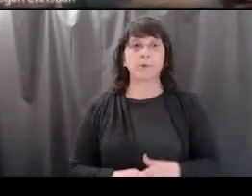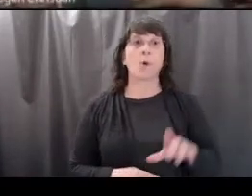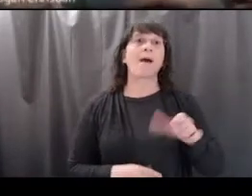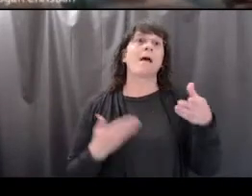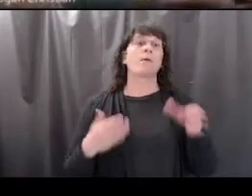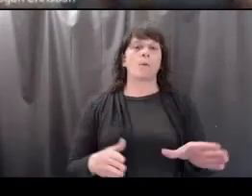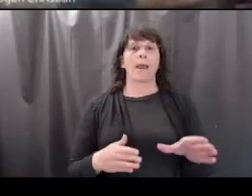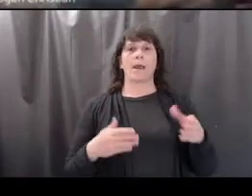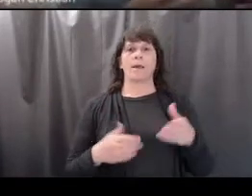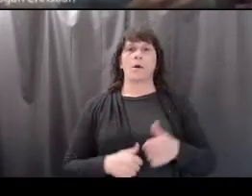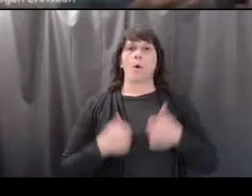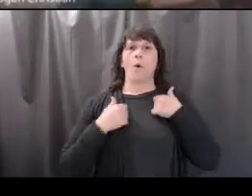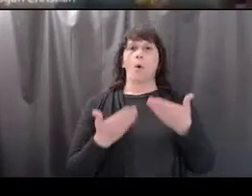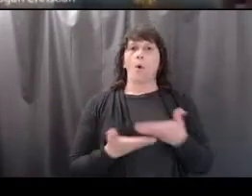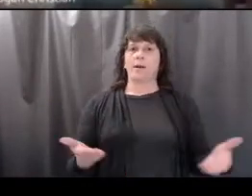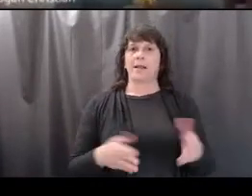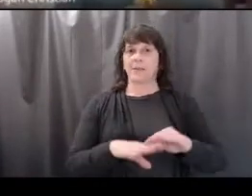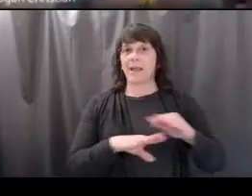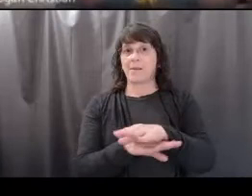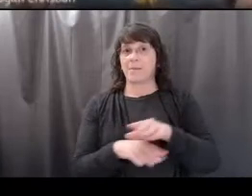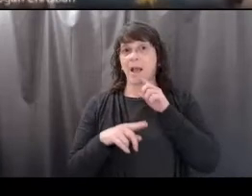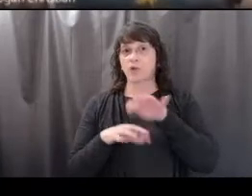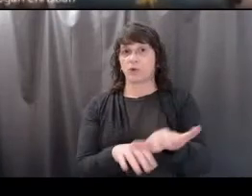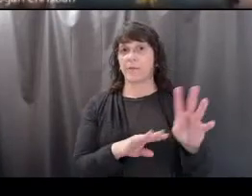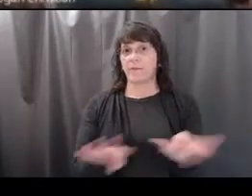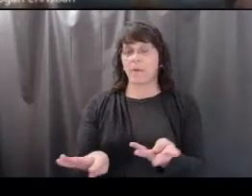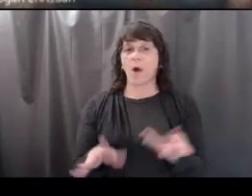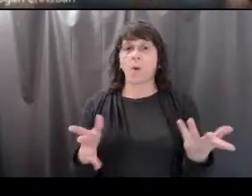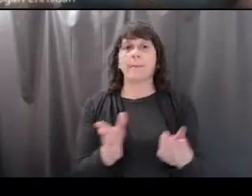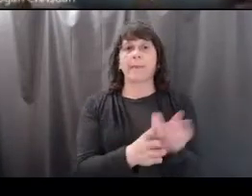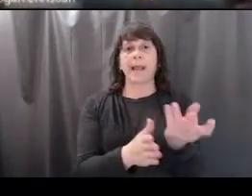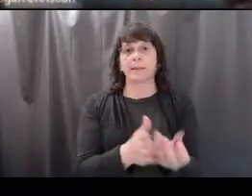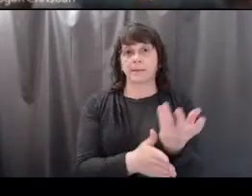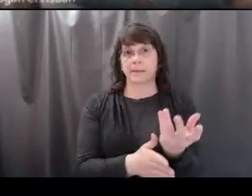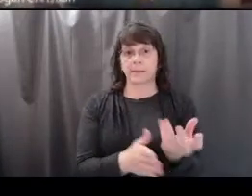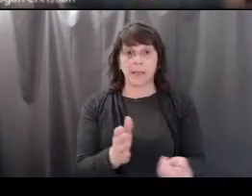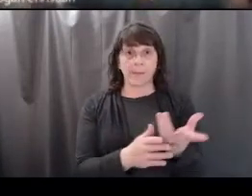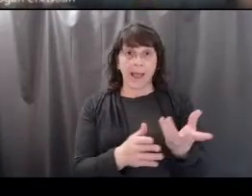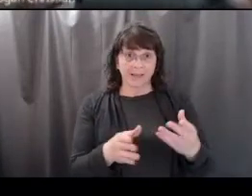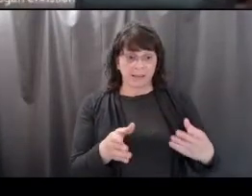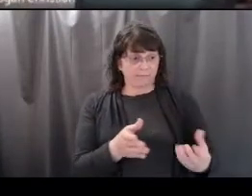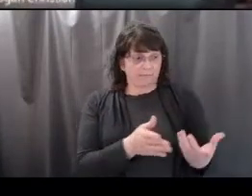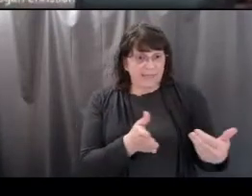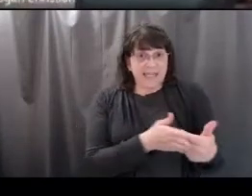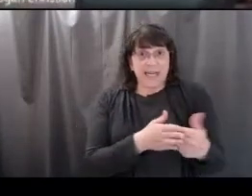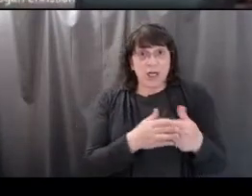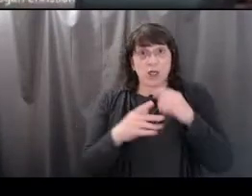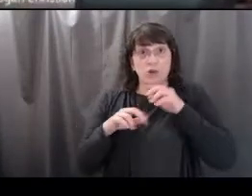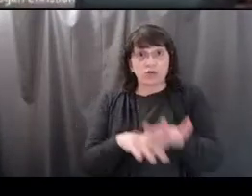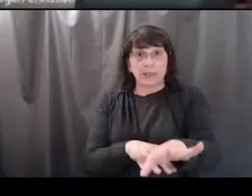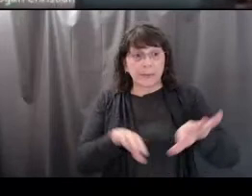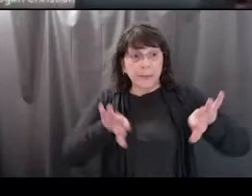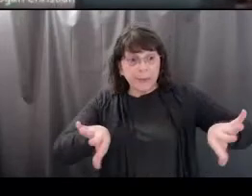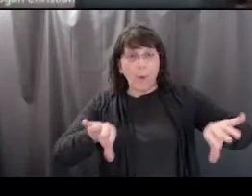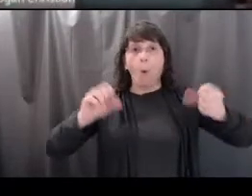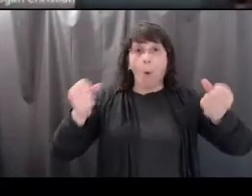way organisms impact stream flow is vegetation. So plants that grow along stream banks actually stabilize